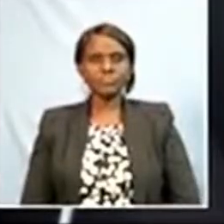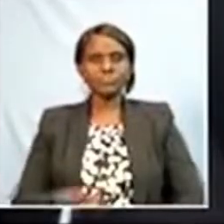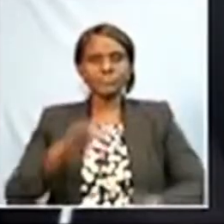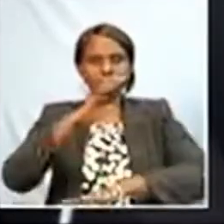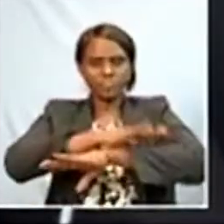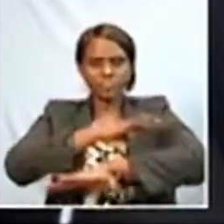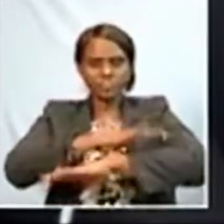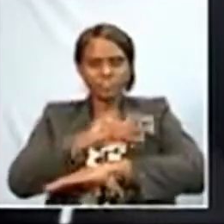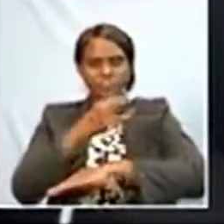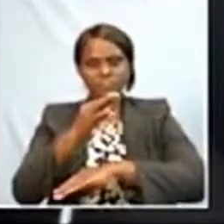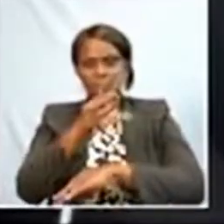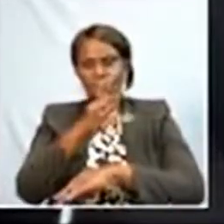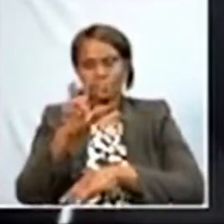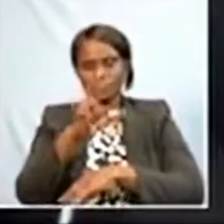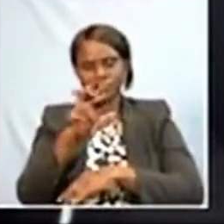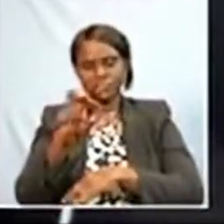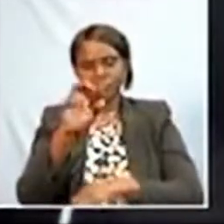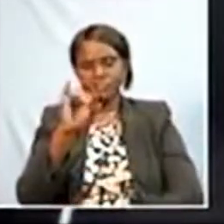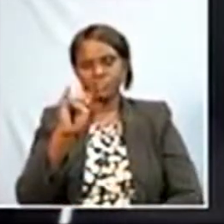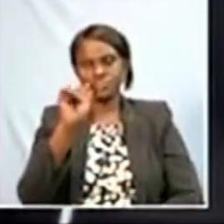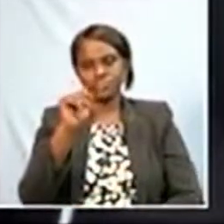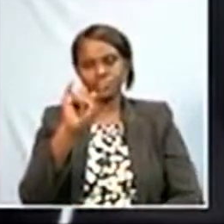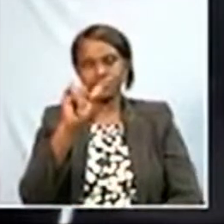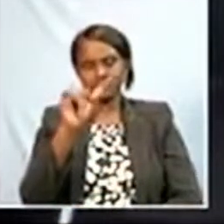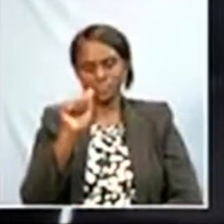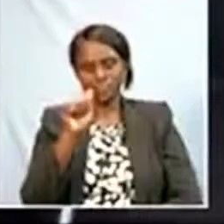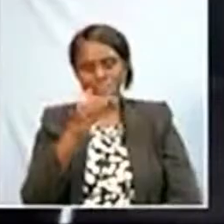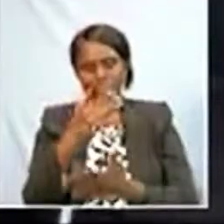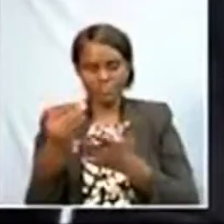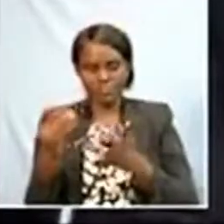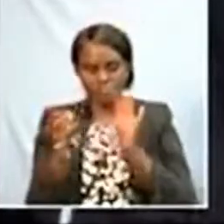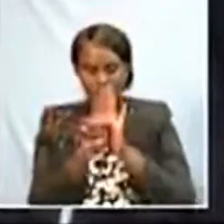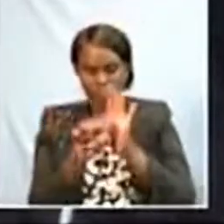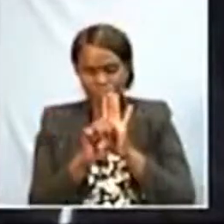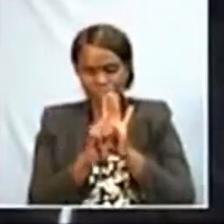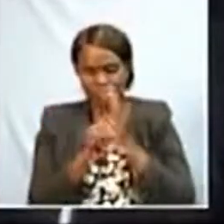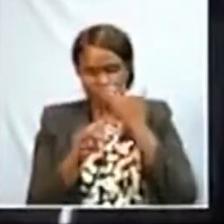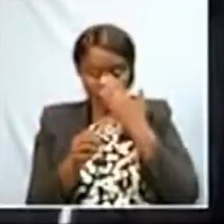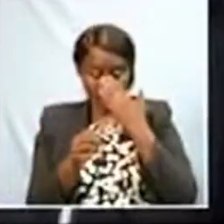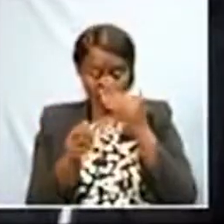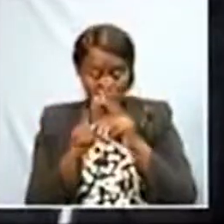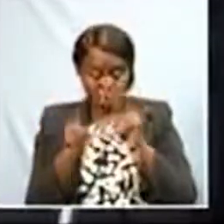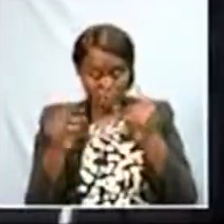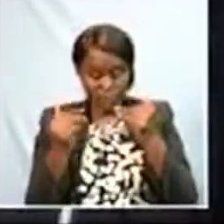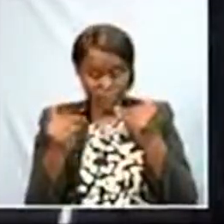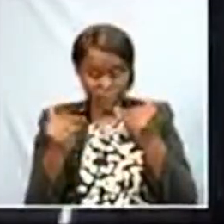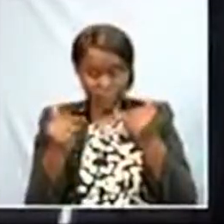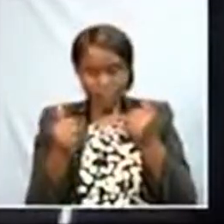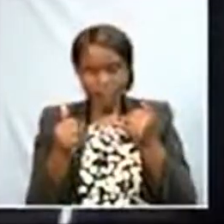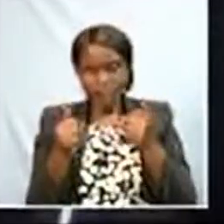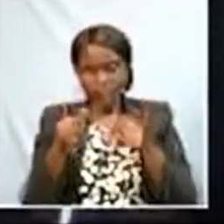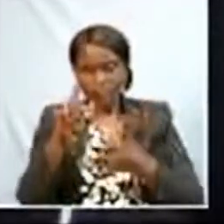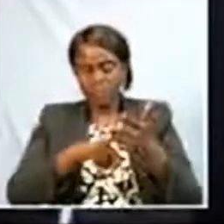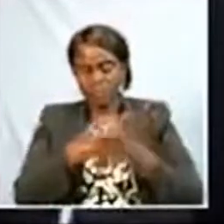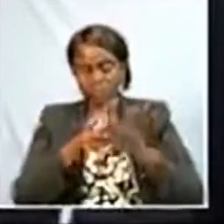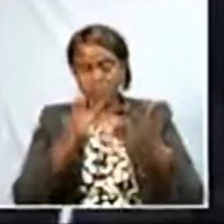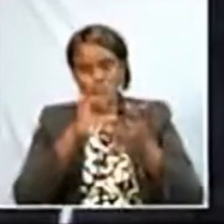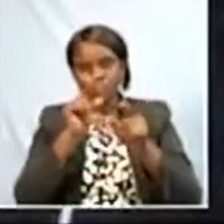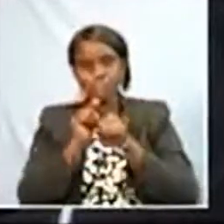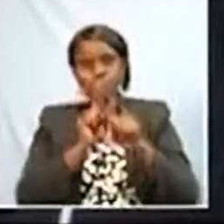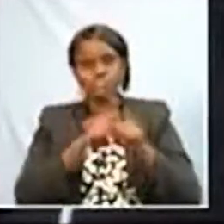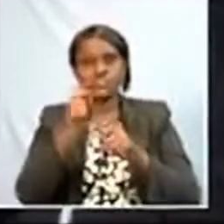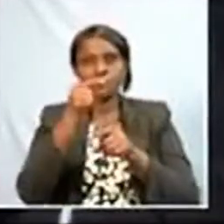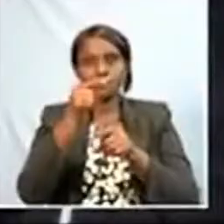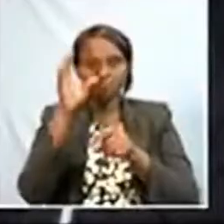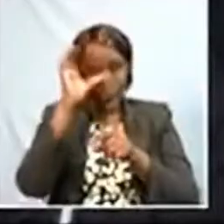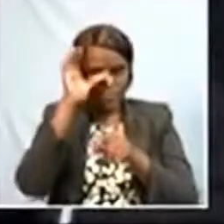desks of 300 in Itila, something like that. So these were terminated, and they are saying